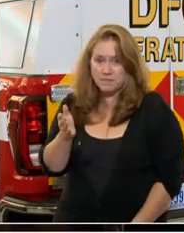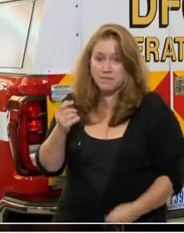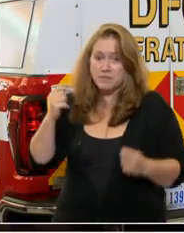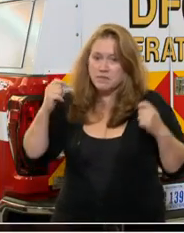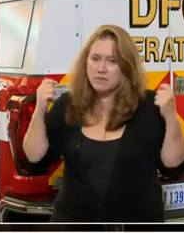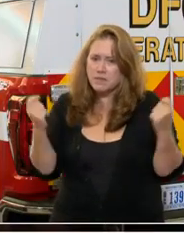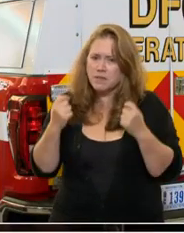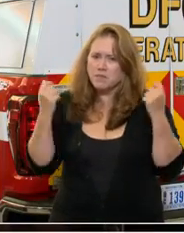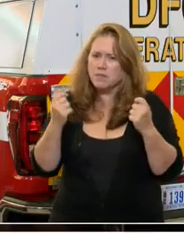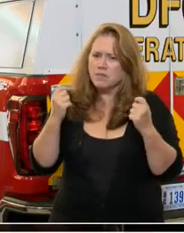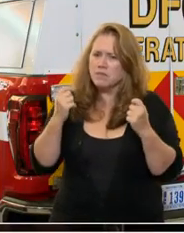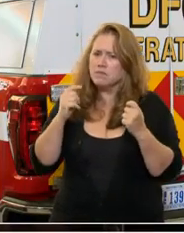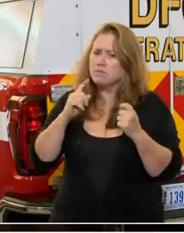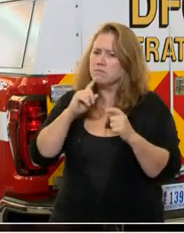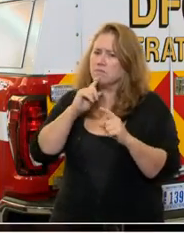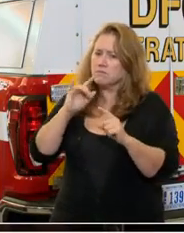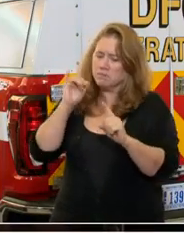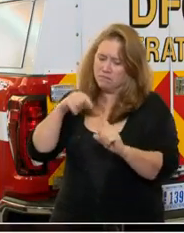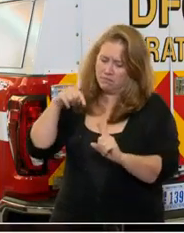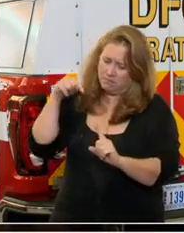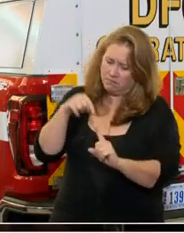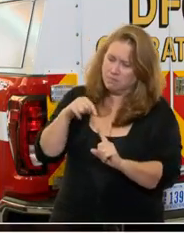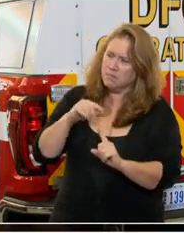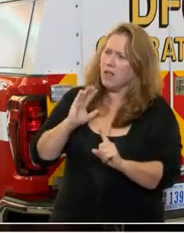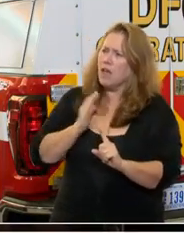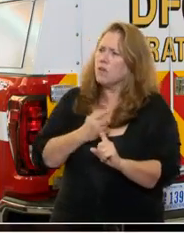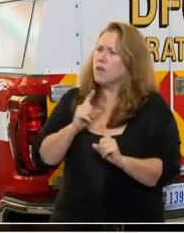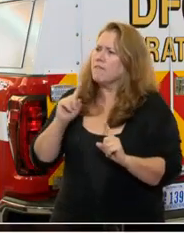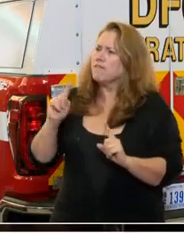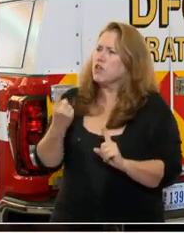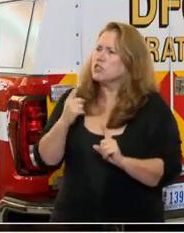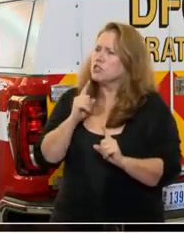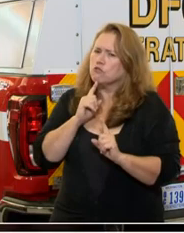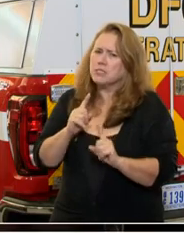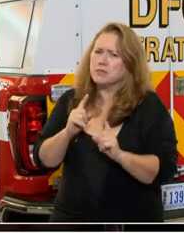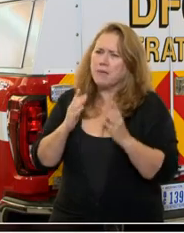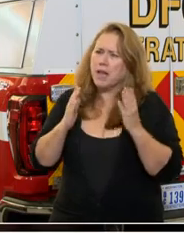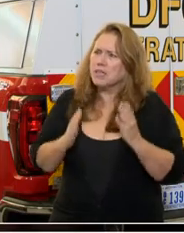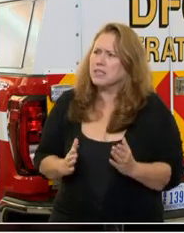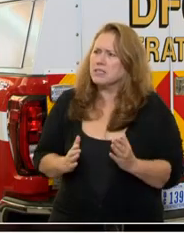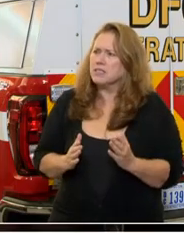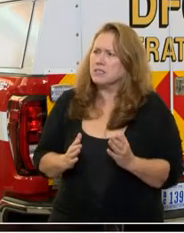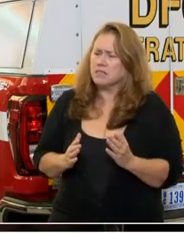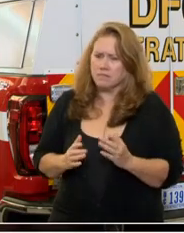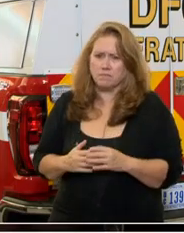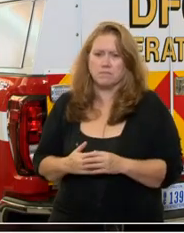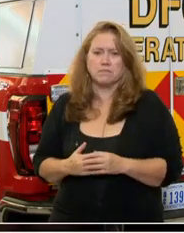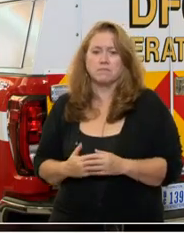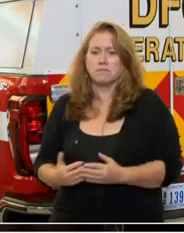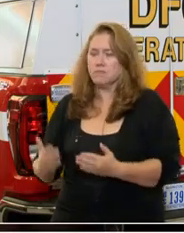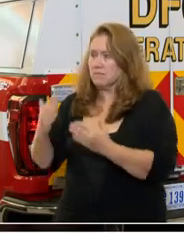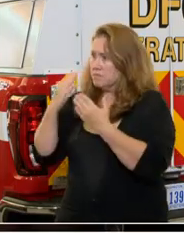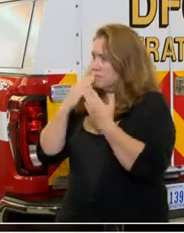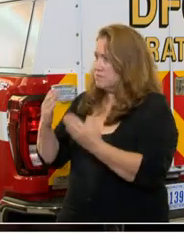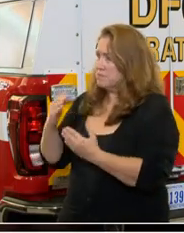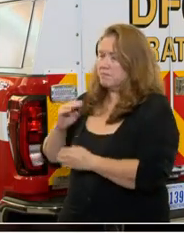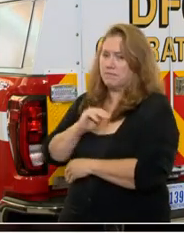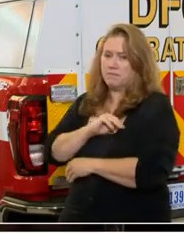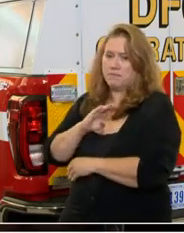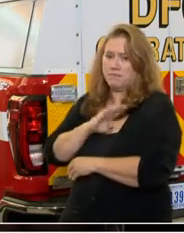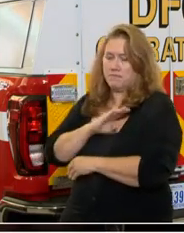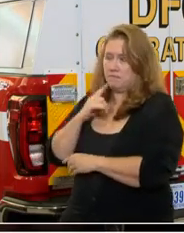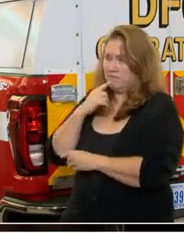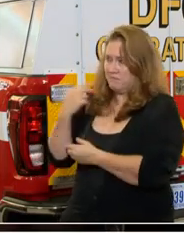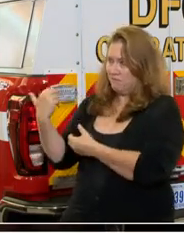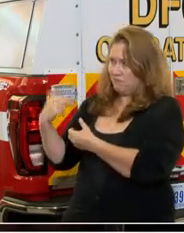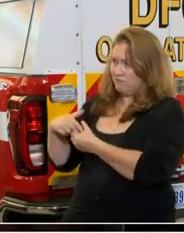express my sincere gratitude to our Mayor, Muriel Bowser, for her leadership and being with us here today, Fire and EMS